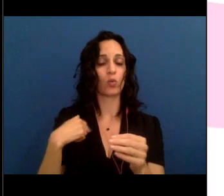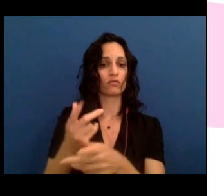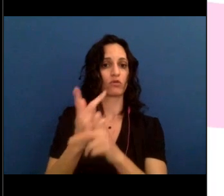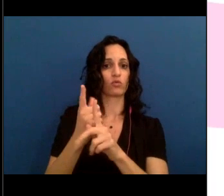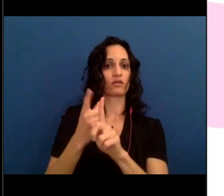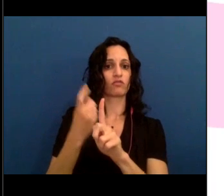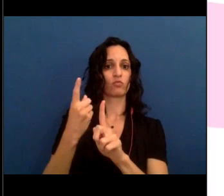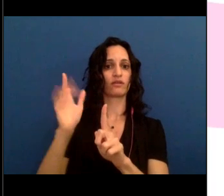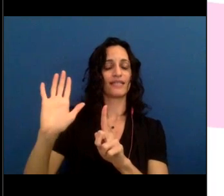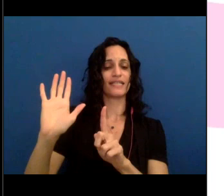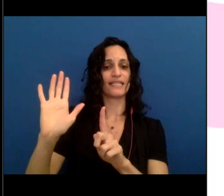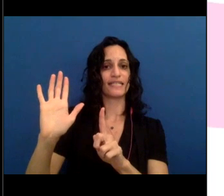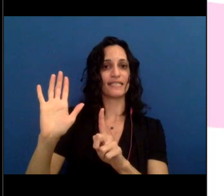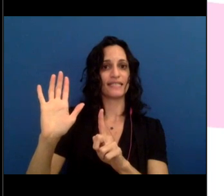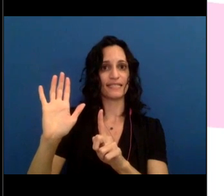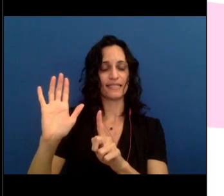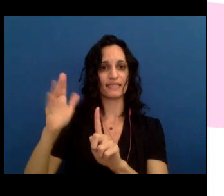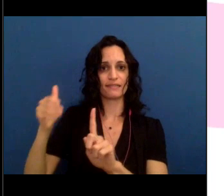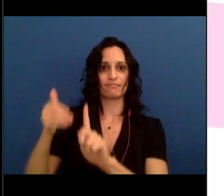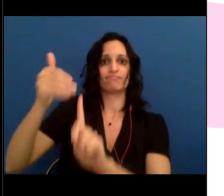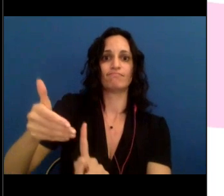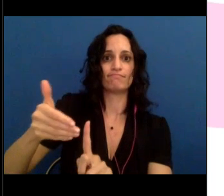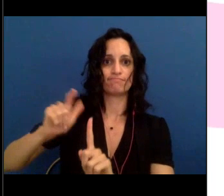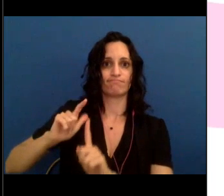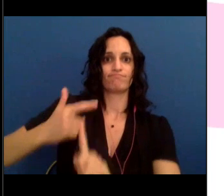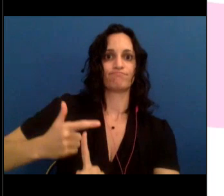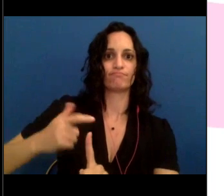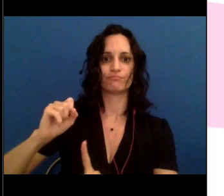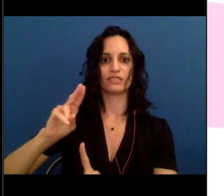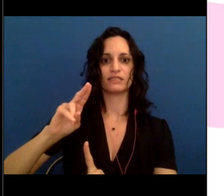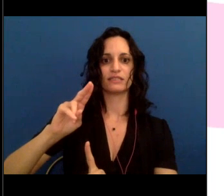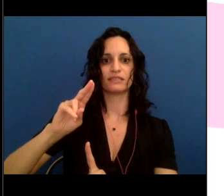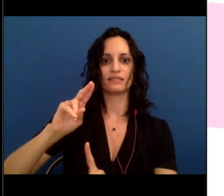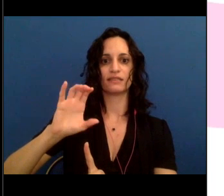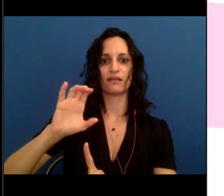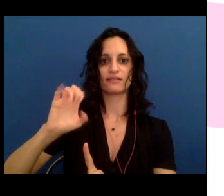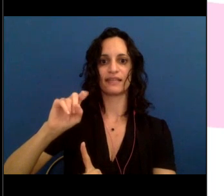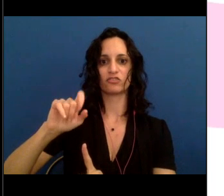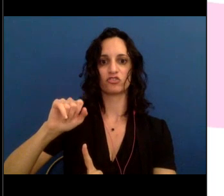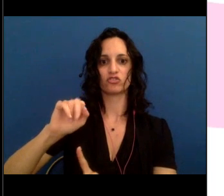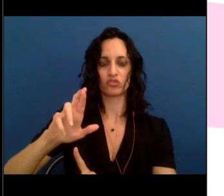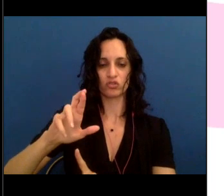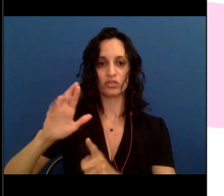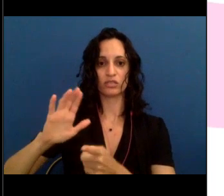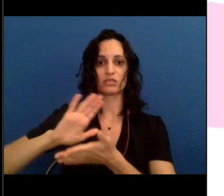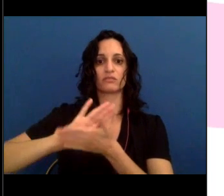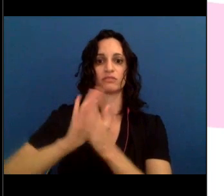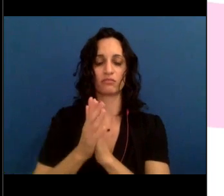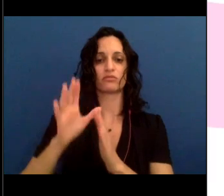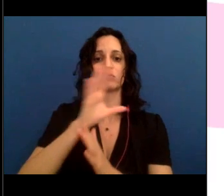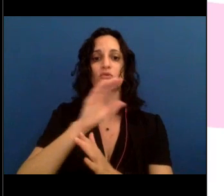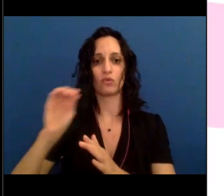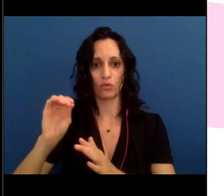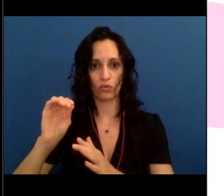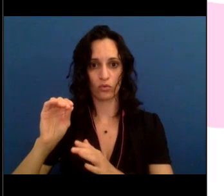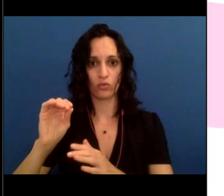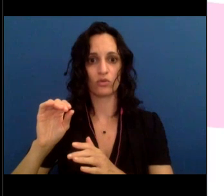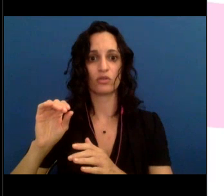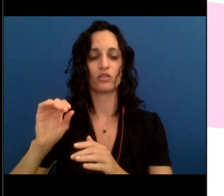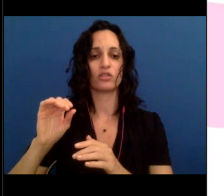of successors of this European structuralism, moving into post-structuralism, that being Michel Foucault. I would argue that we need